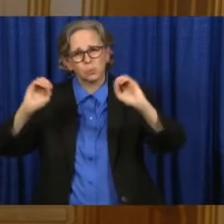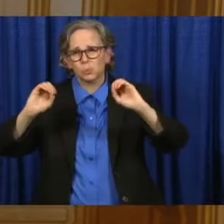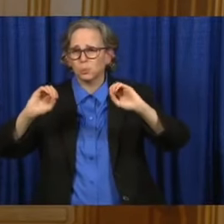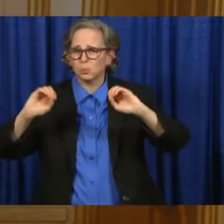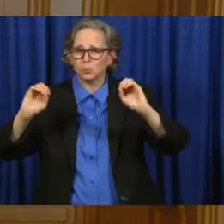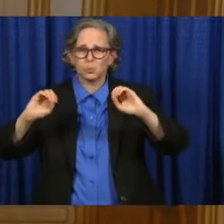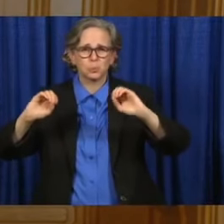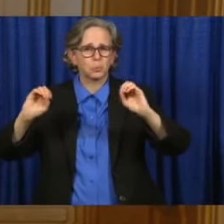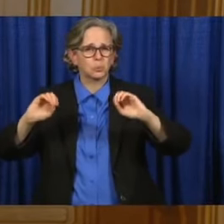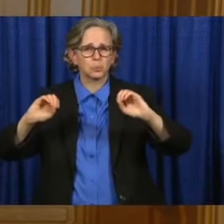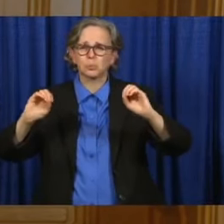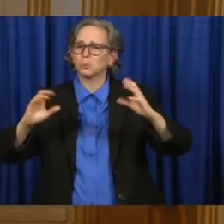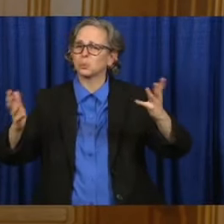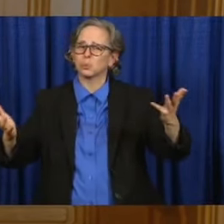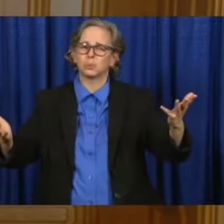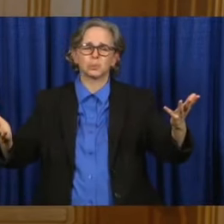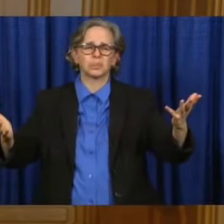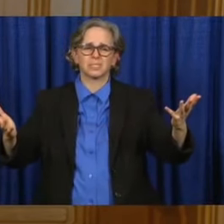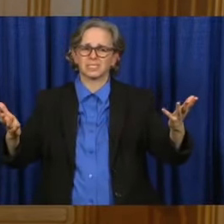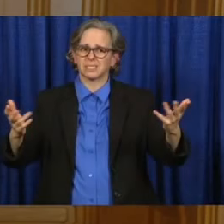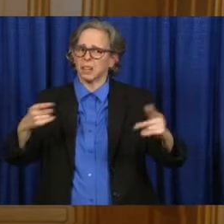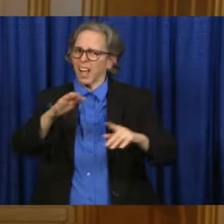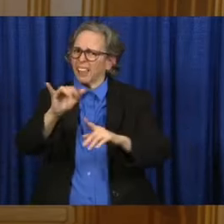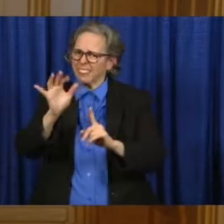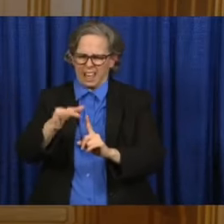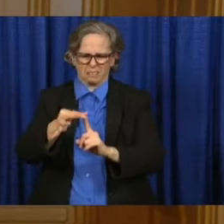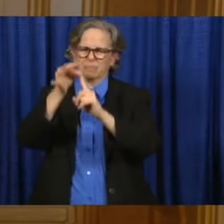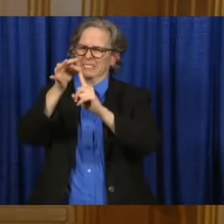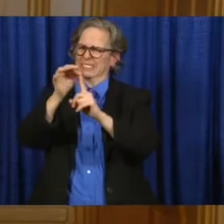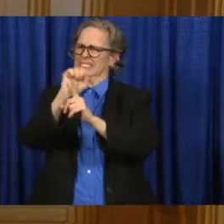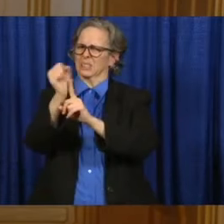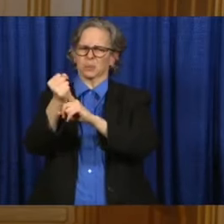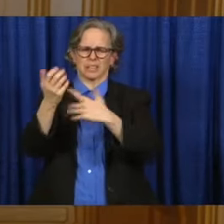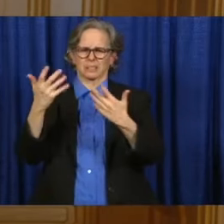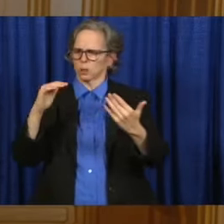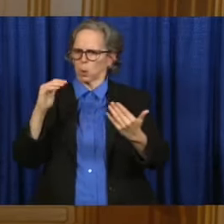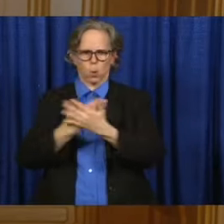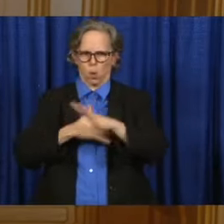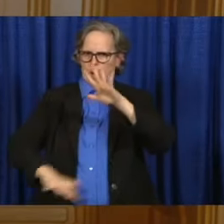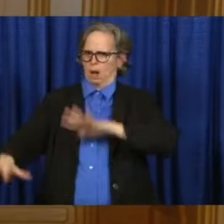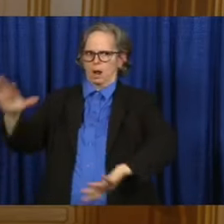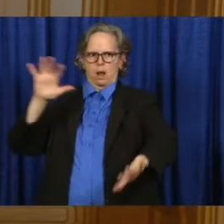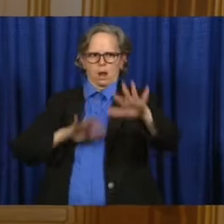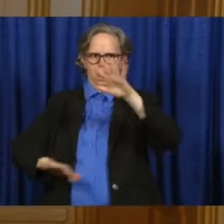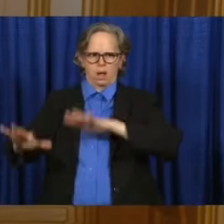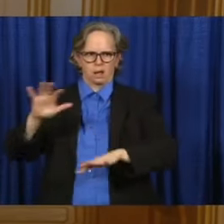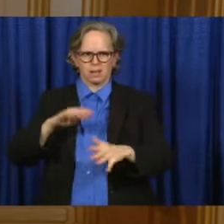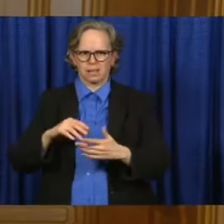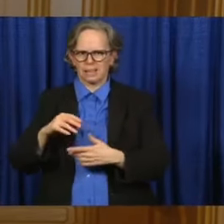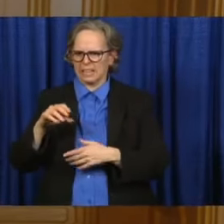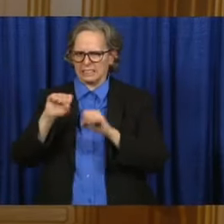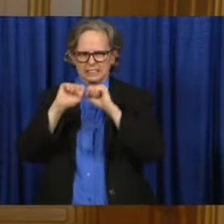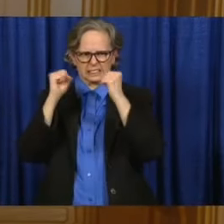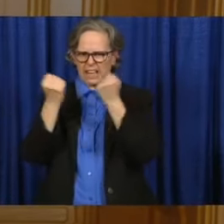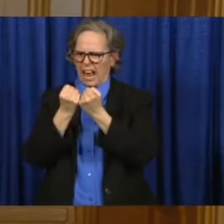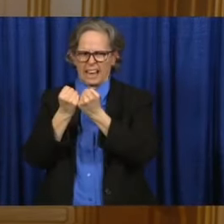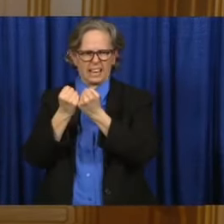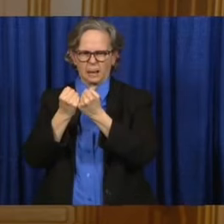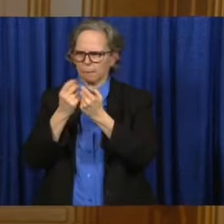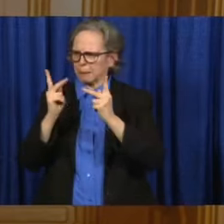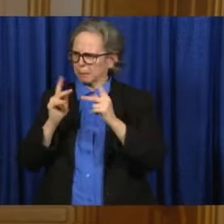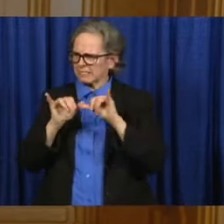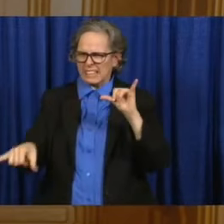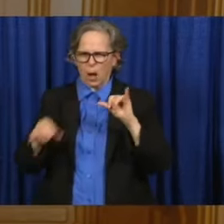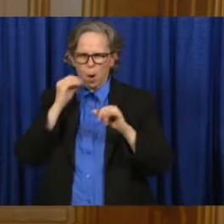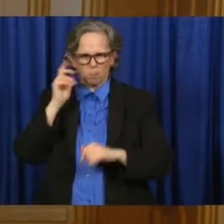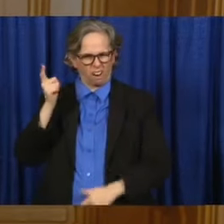You know, this is such an unusual situation where a whole society is staying home, and what that does